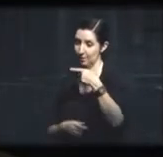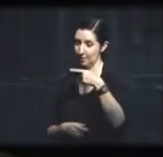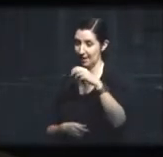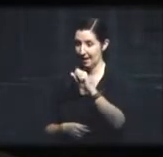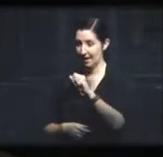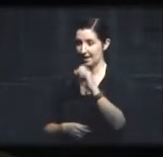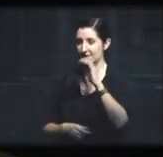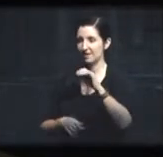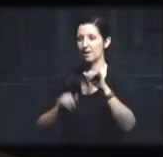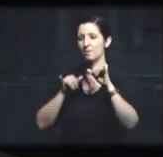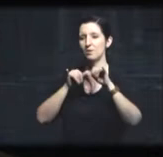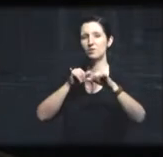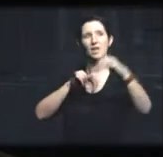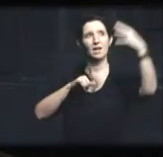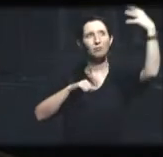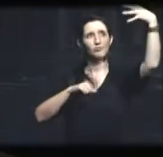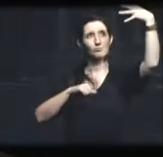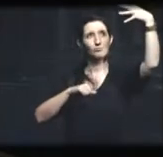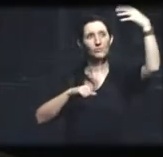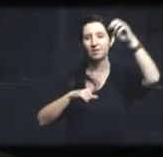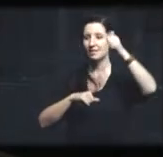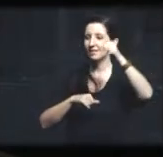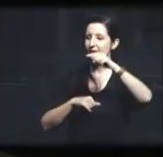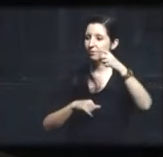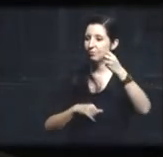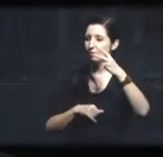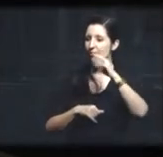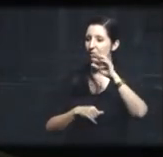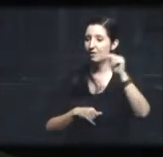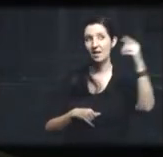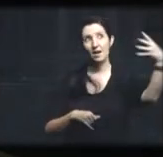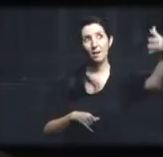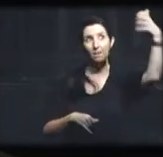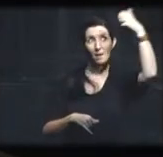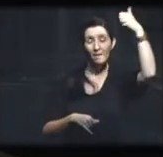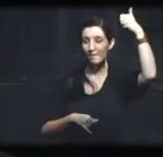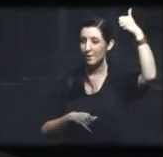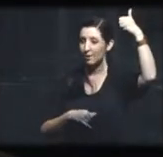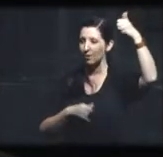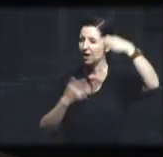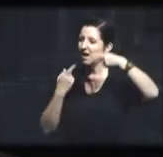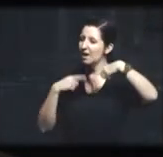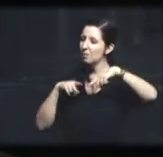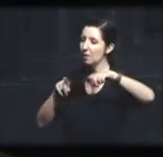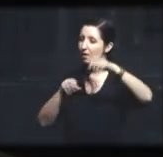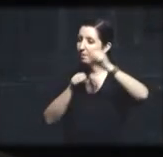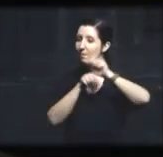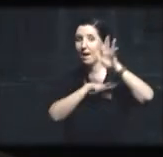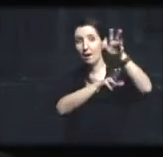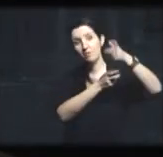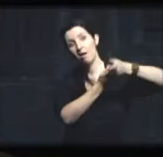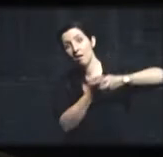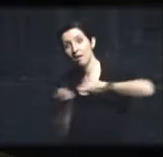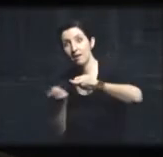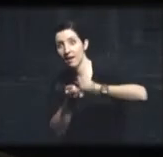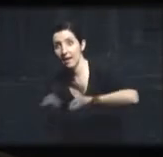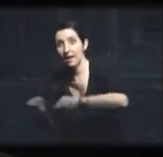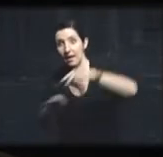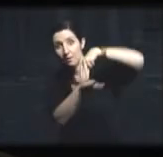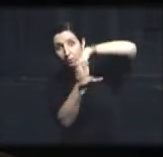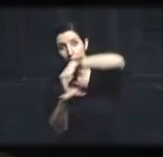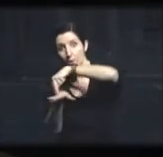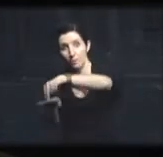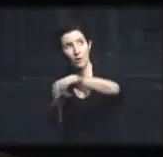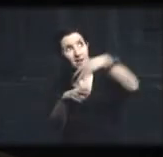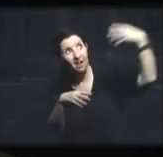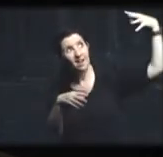you, and you know, would follow you down the mountain when you were skiing or mountain biking and take pictures of you so you could impress all your friends. And it's